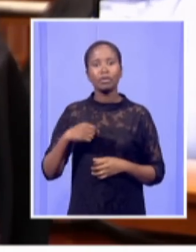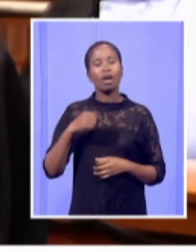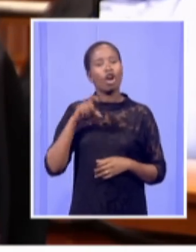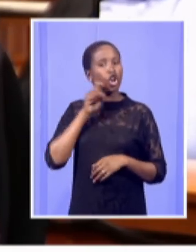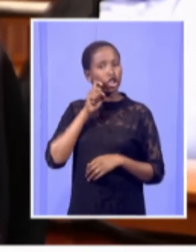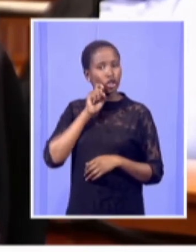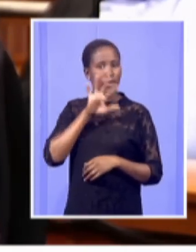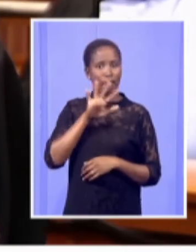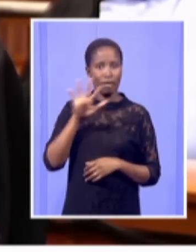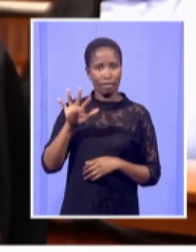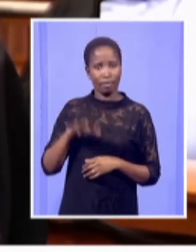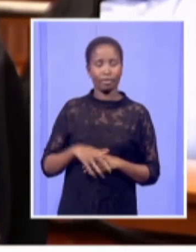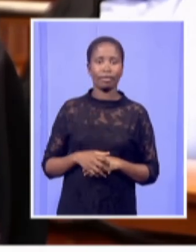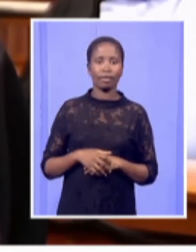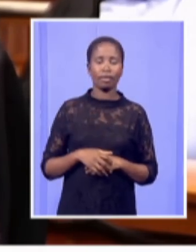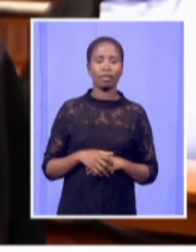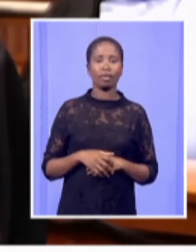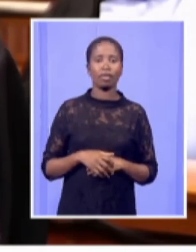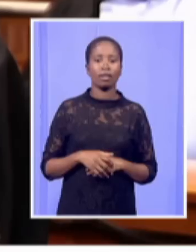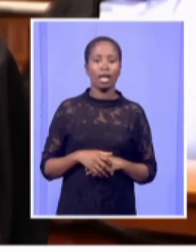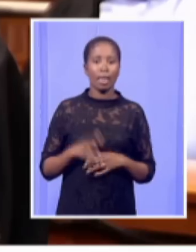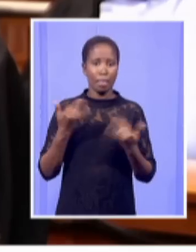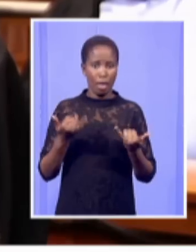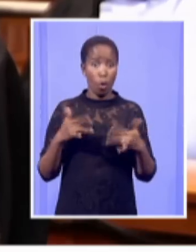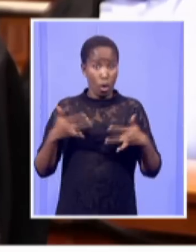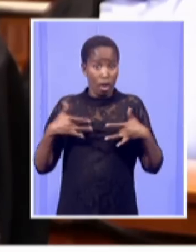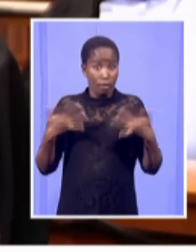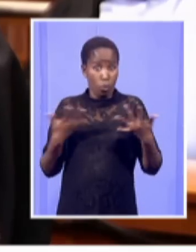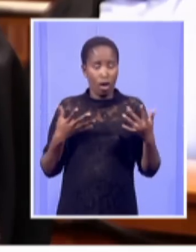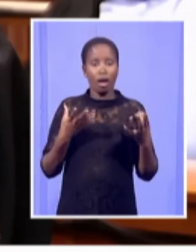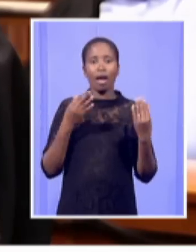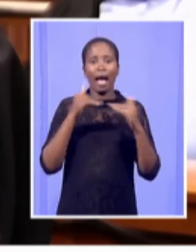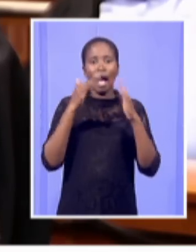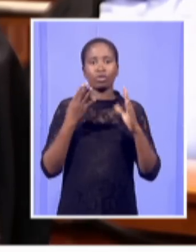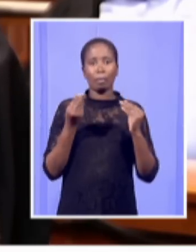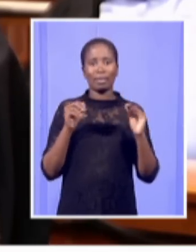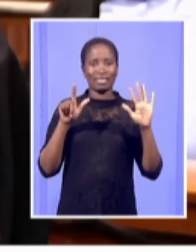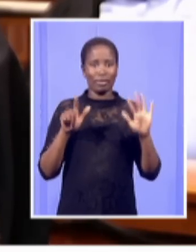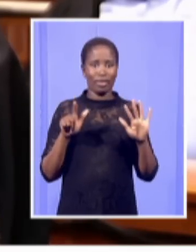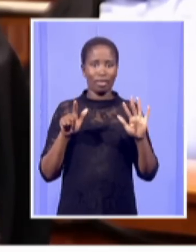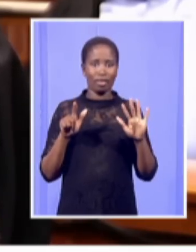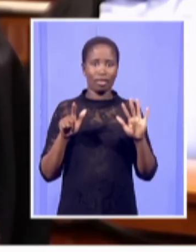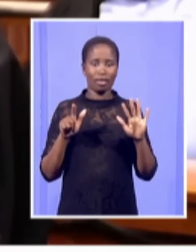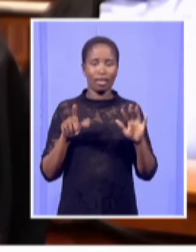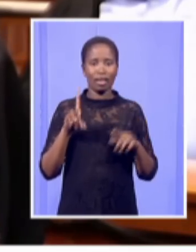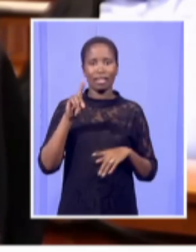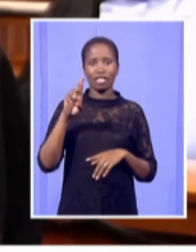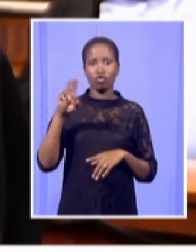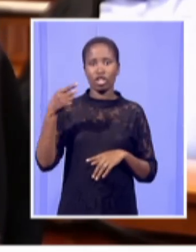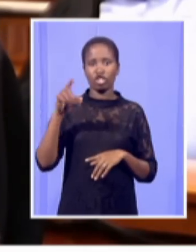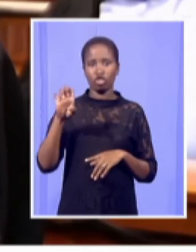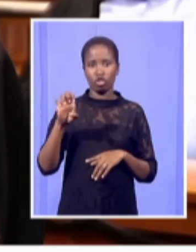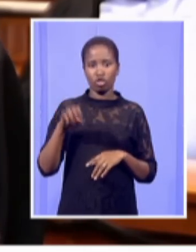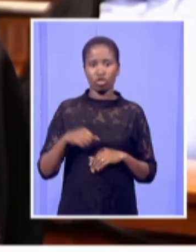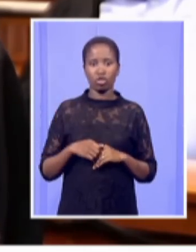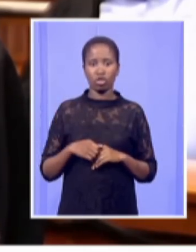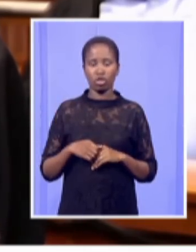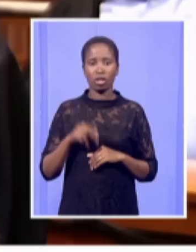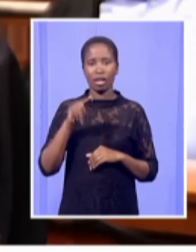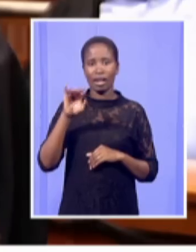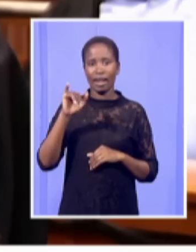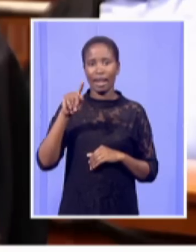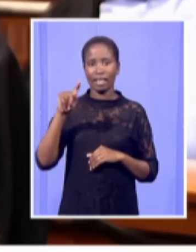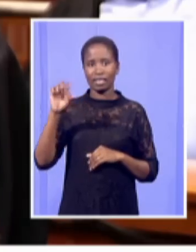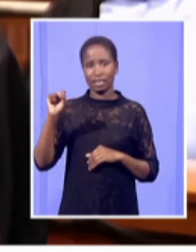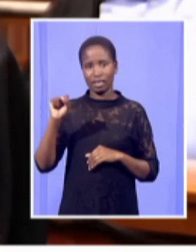years old, presently residing at house number 7, The Ridge, Swavel's Nest Estate,